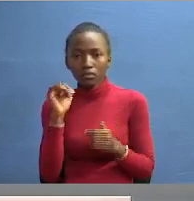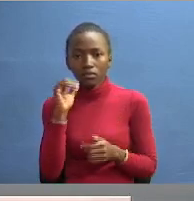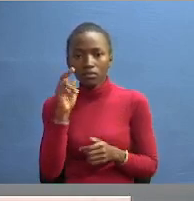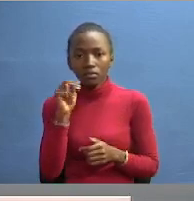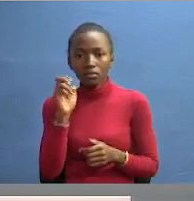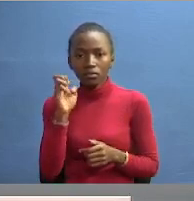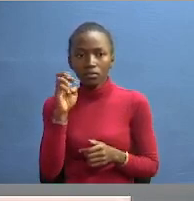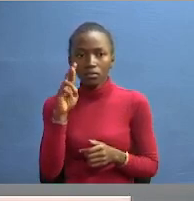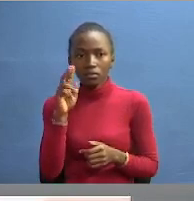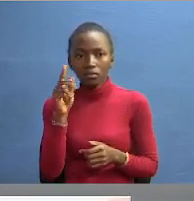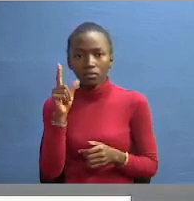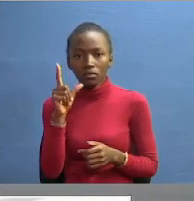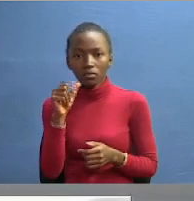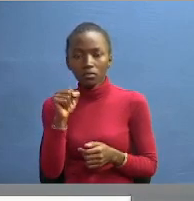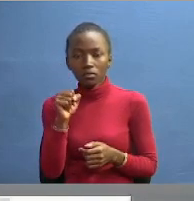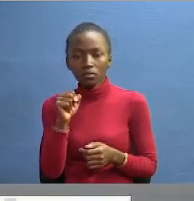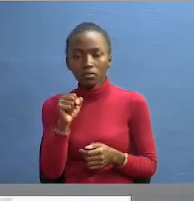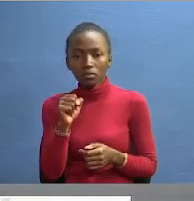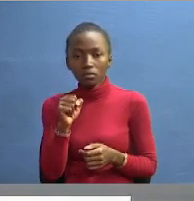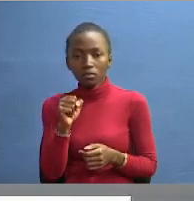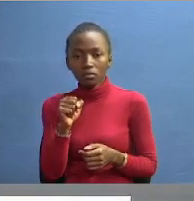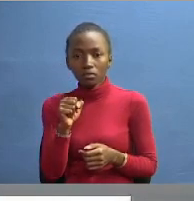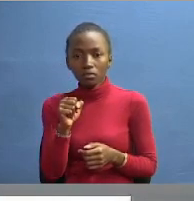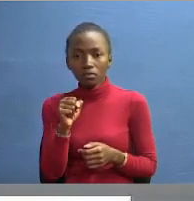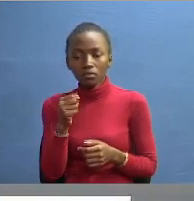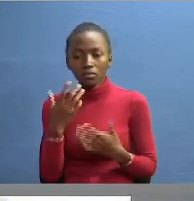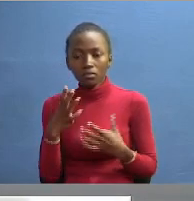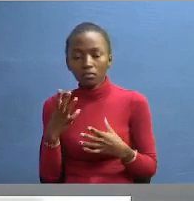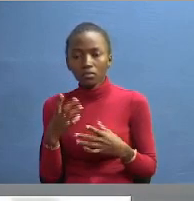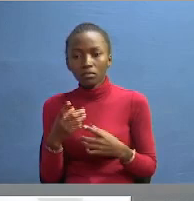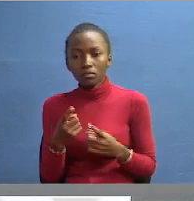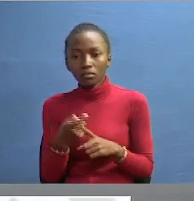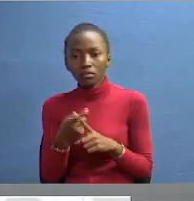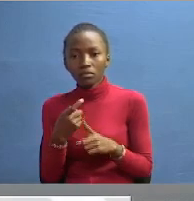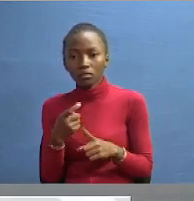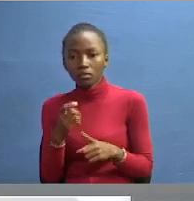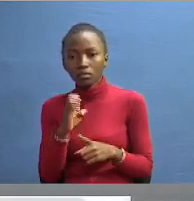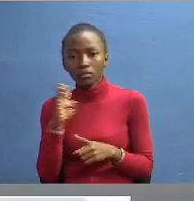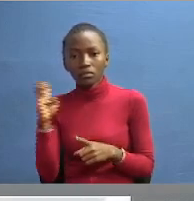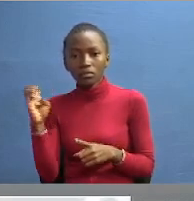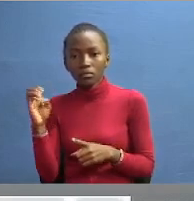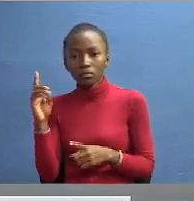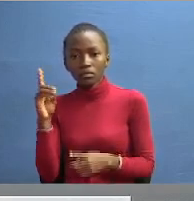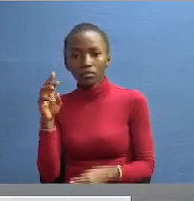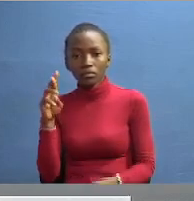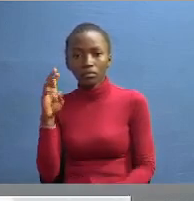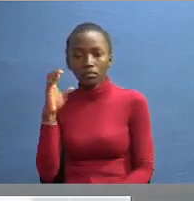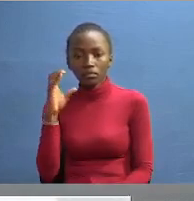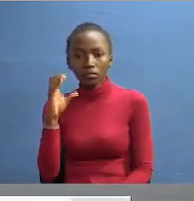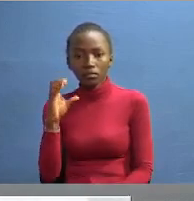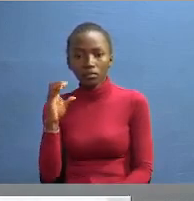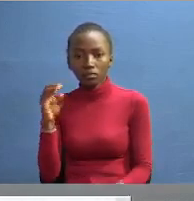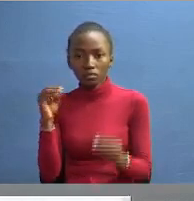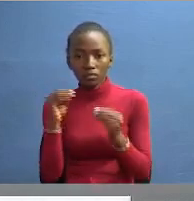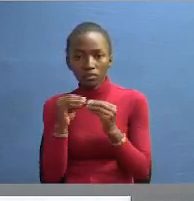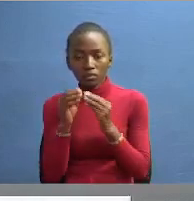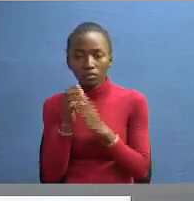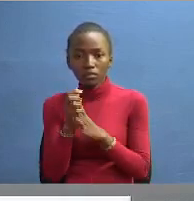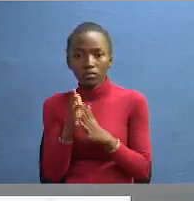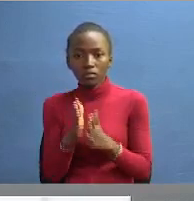there are people who are coming in the eastern DRC, meeting the leaders of the rebel groups and committing